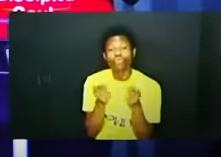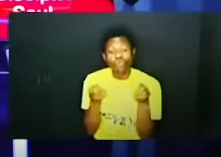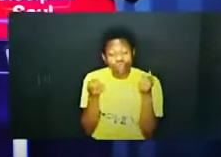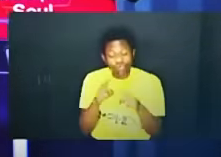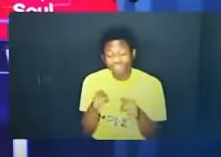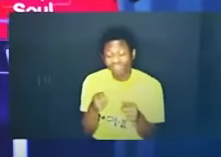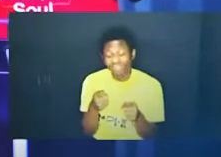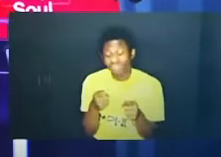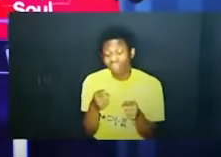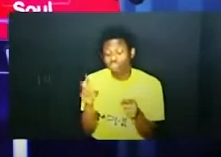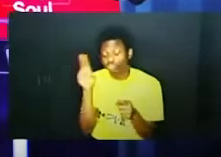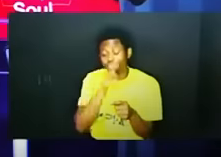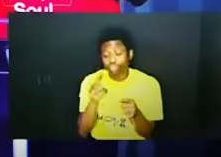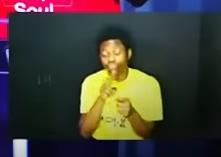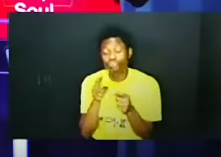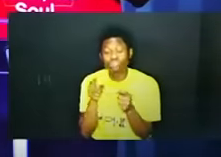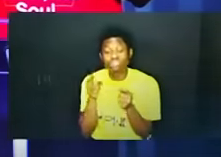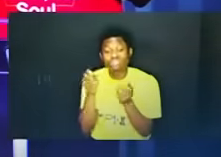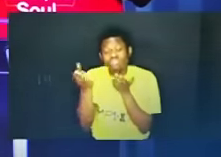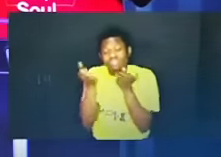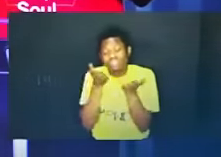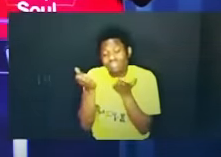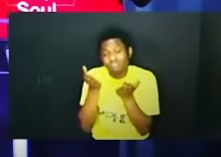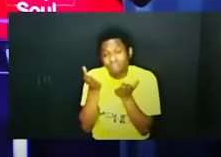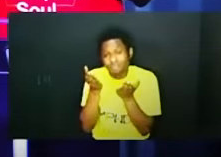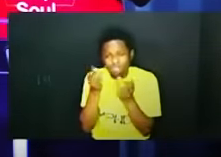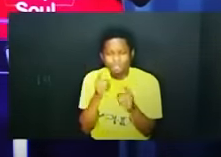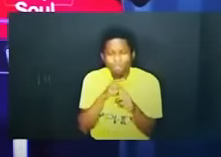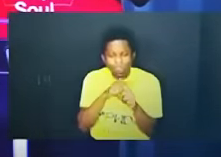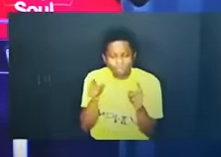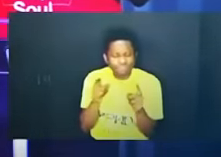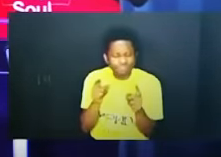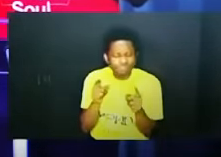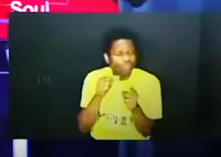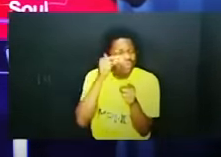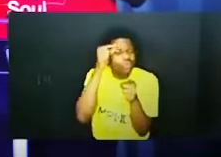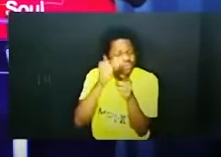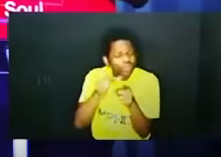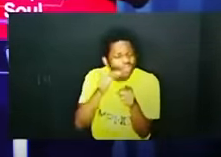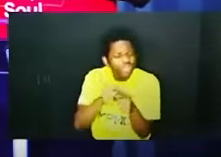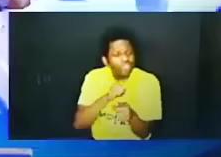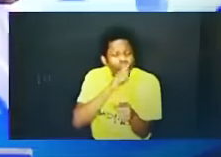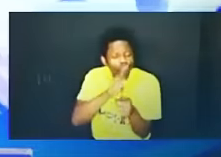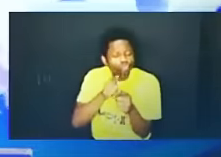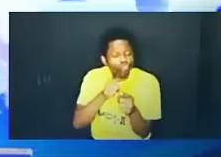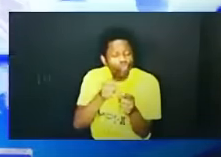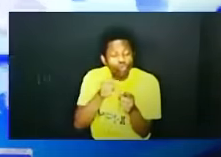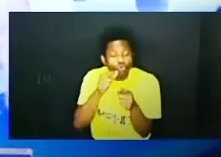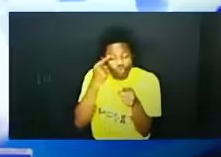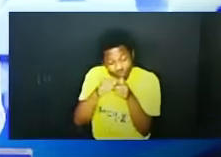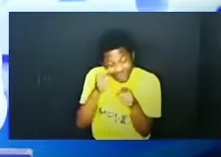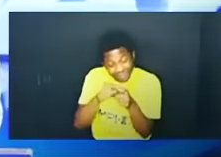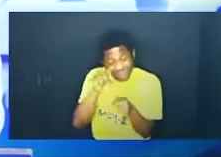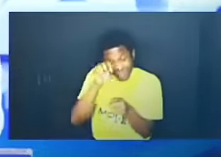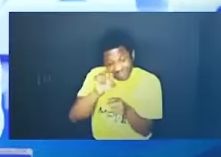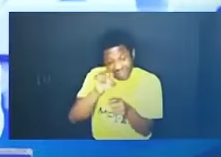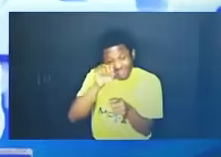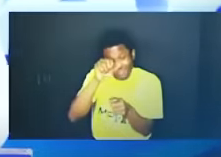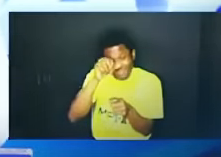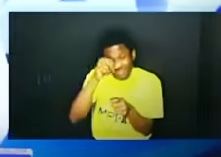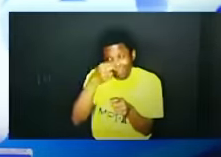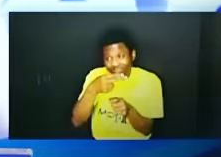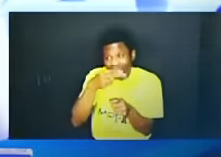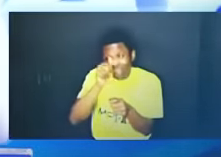bow down. So it is the main word for worship, but it is worship does not in that is not all that the worship